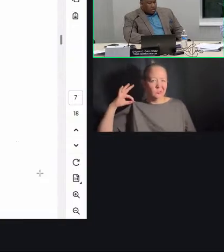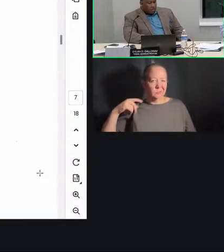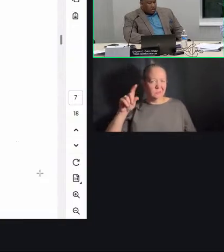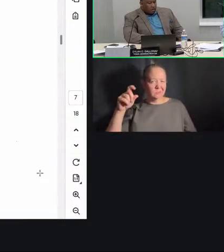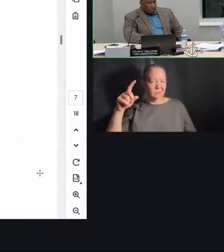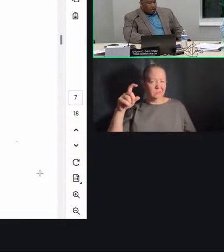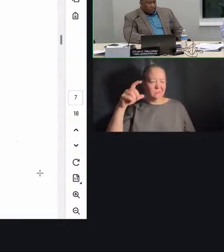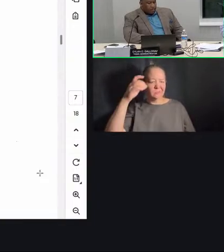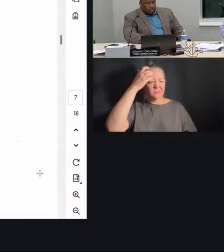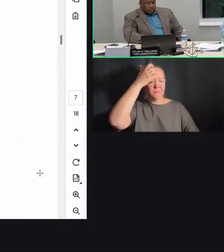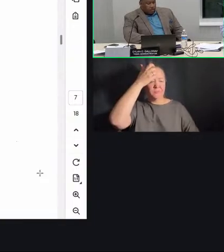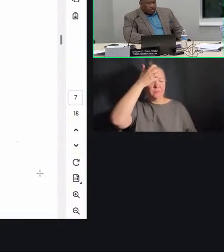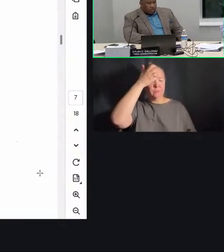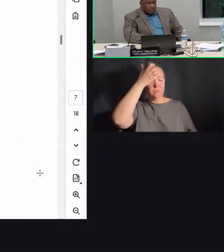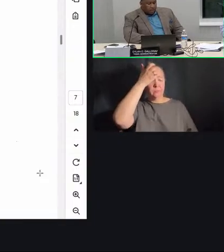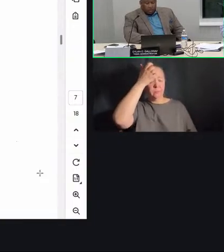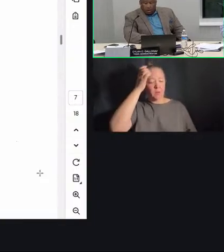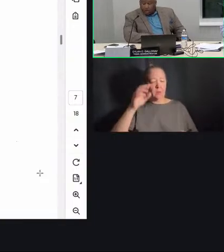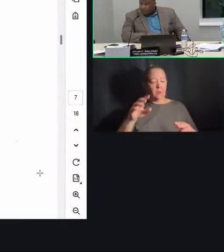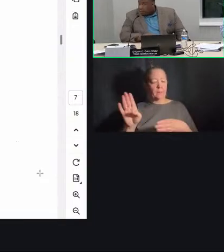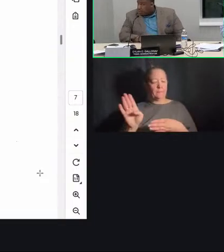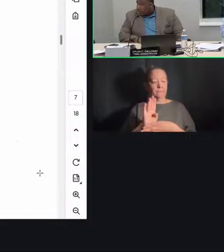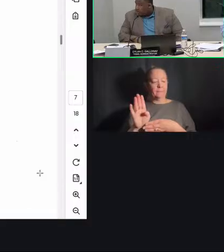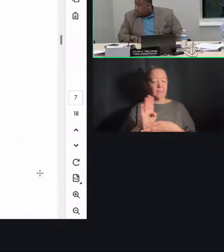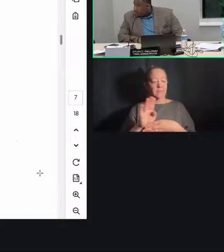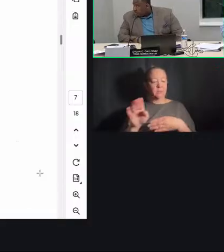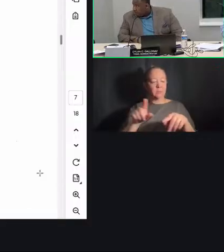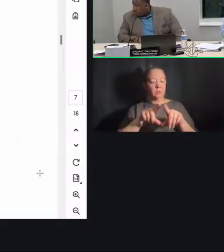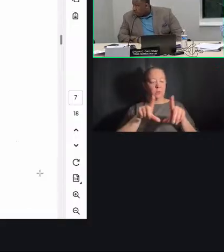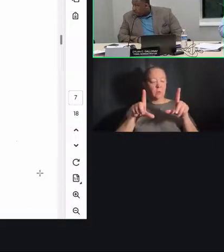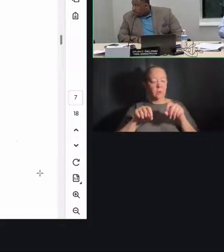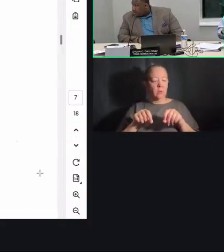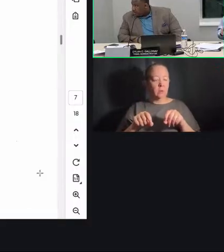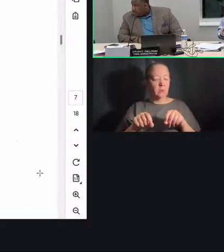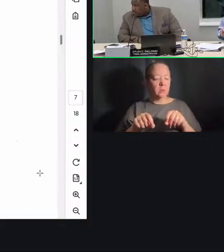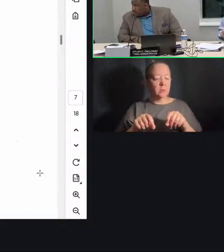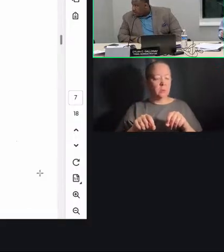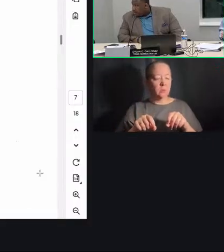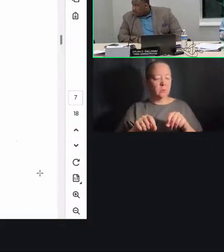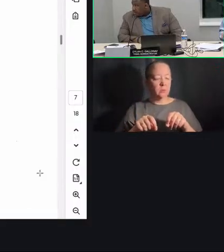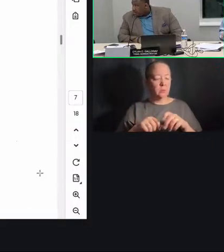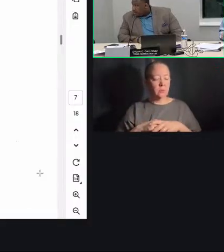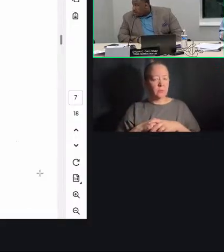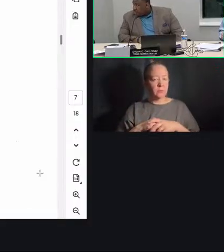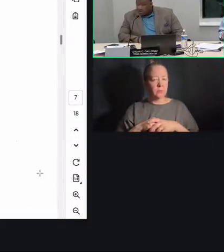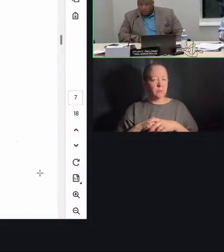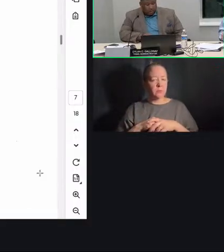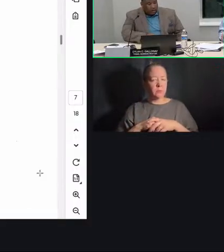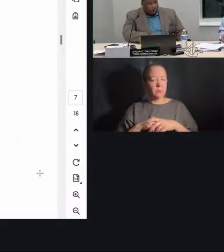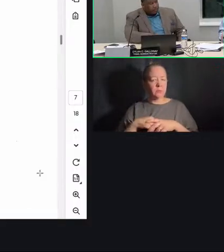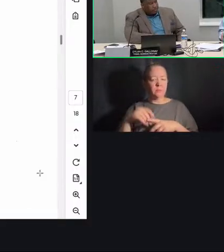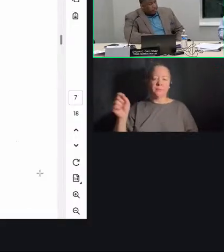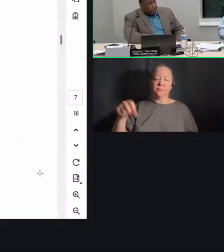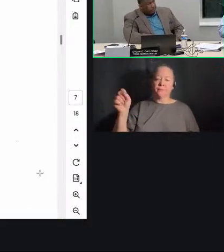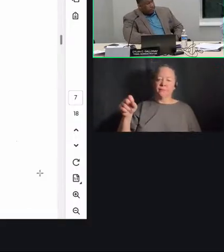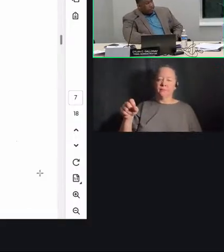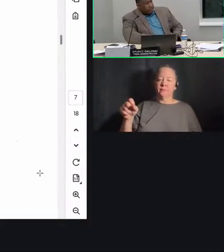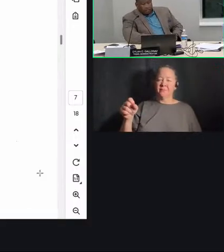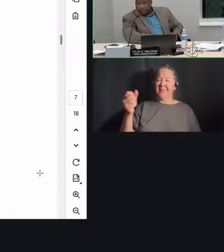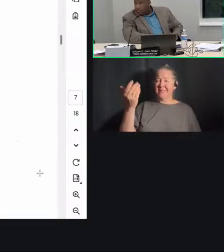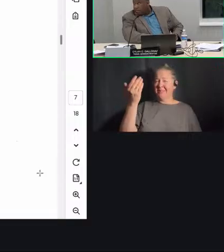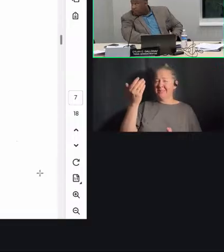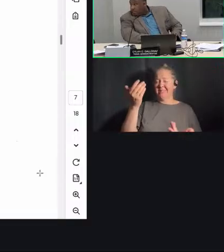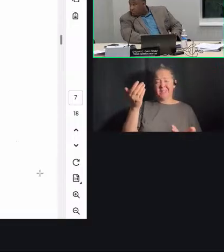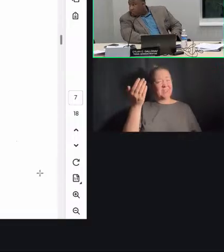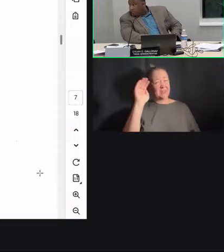Business cards? Business cards, yeah, your shirts, what else is in there? Okay. Yeah. Seems like a lot.